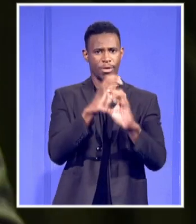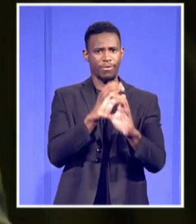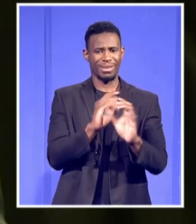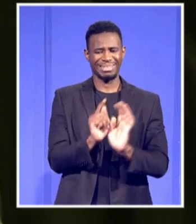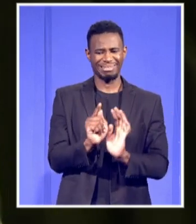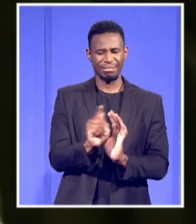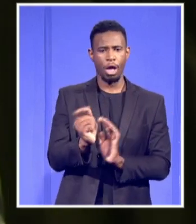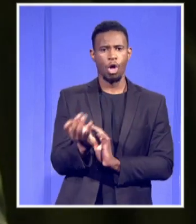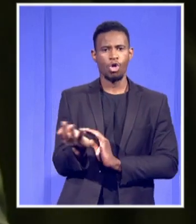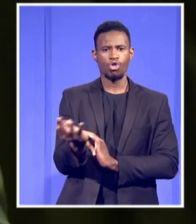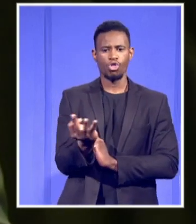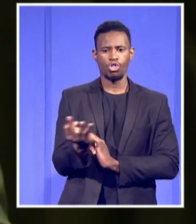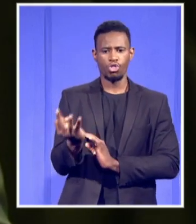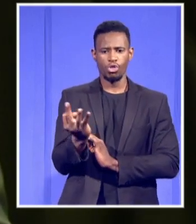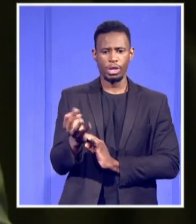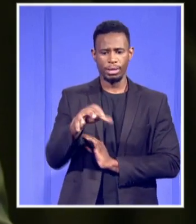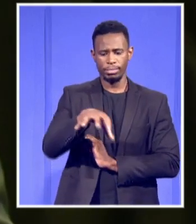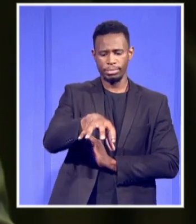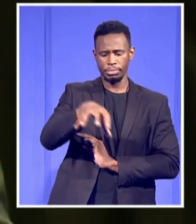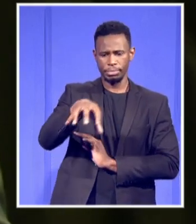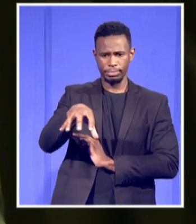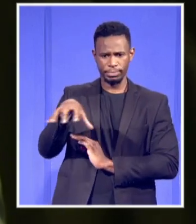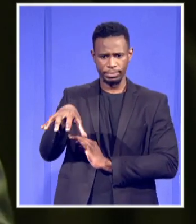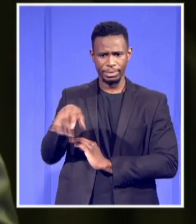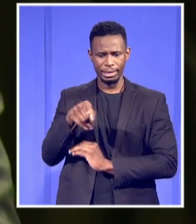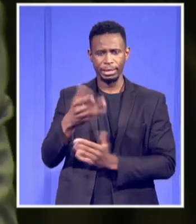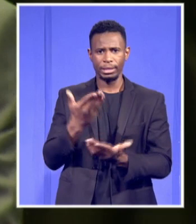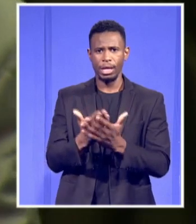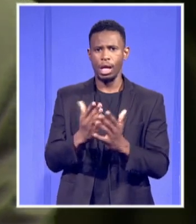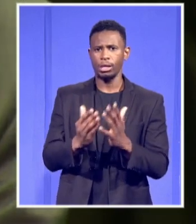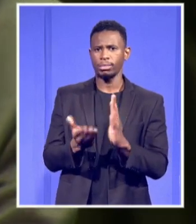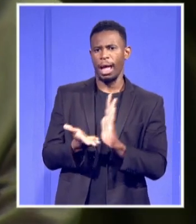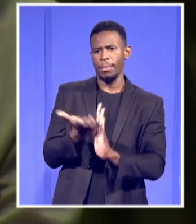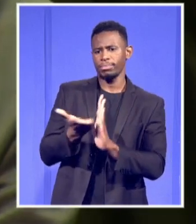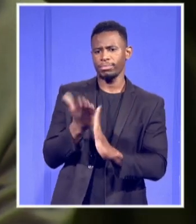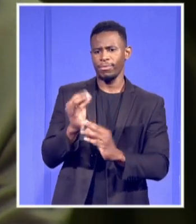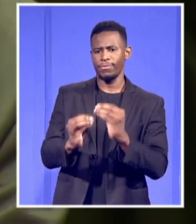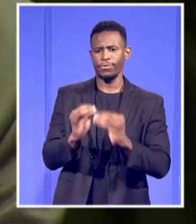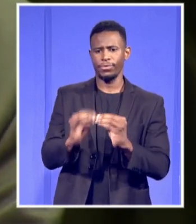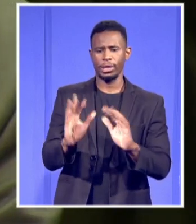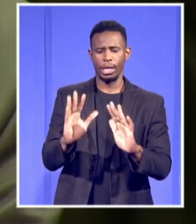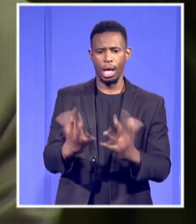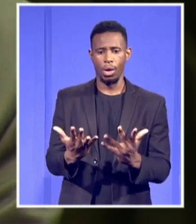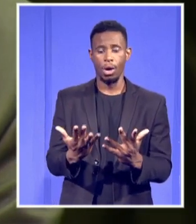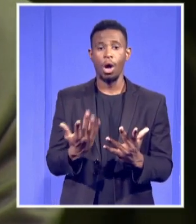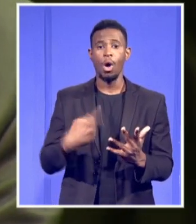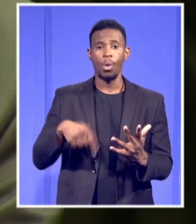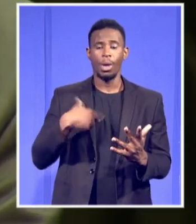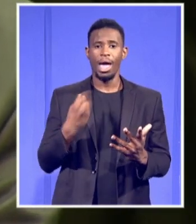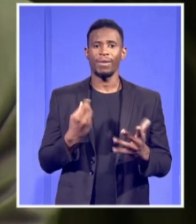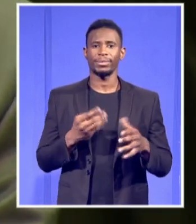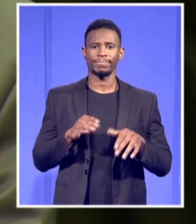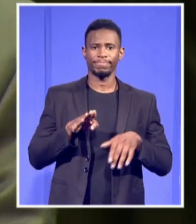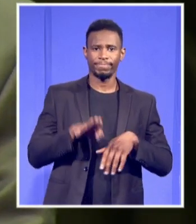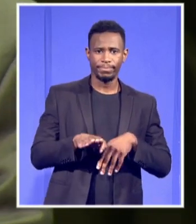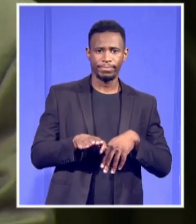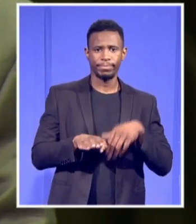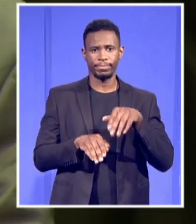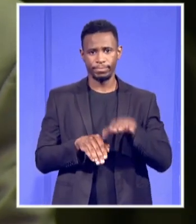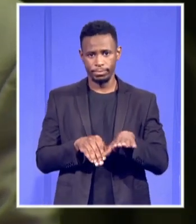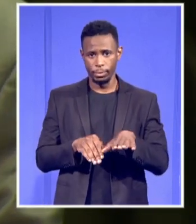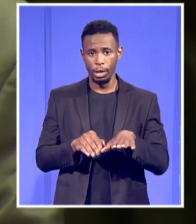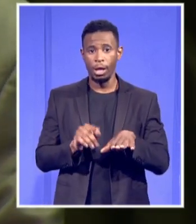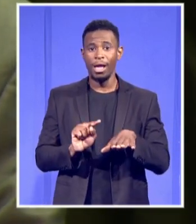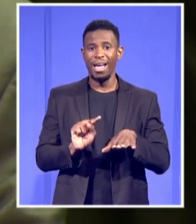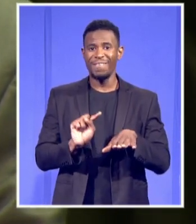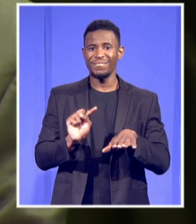in those areas. And what we have done in the first phase is to